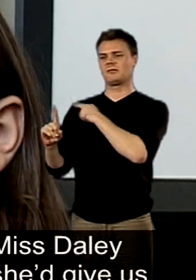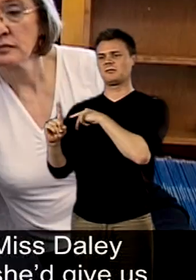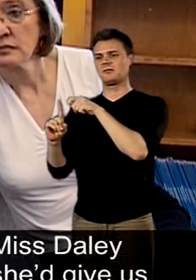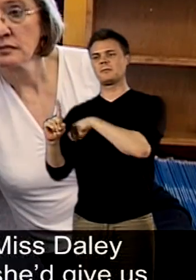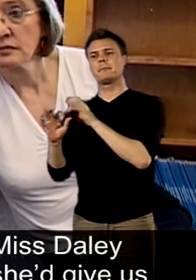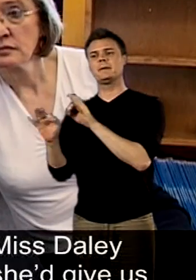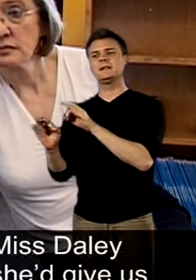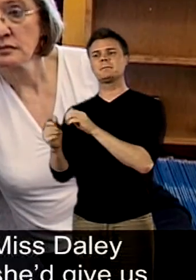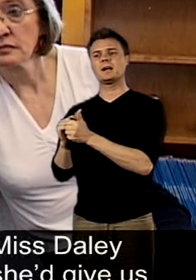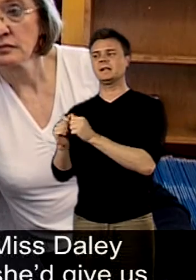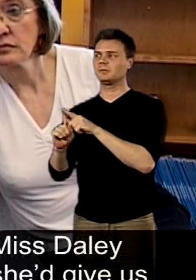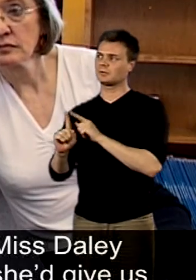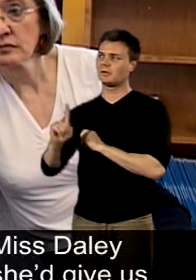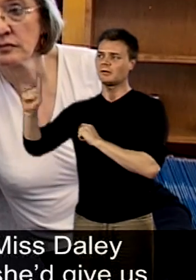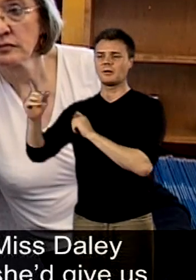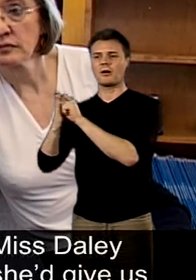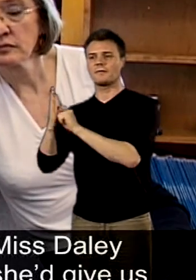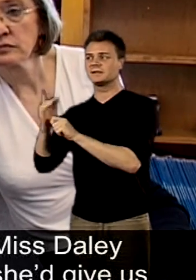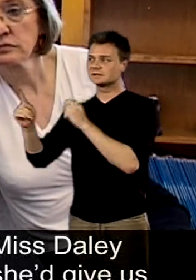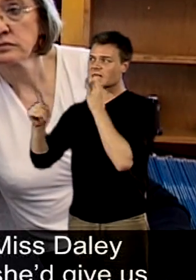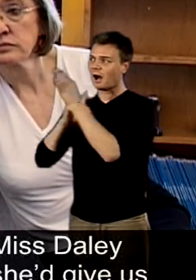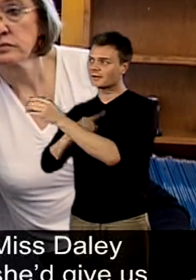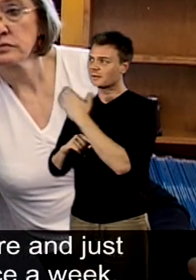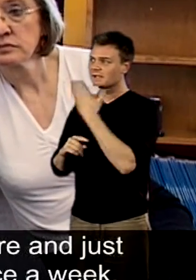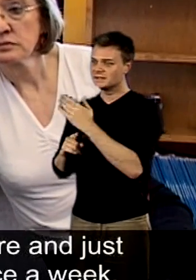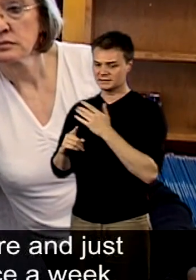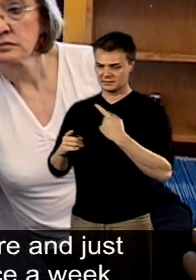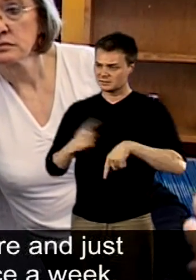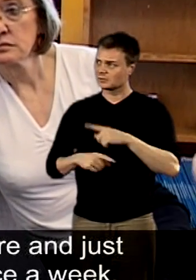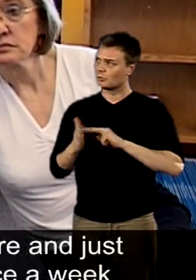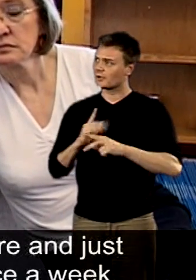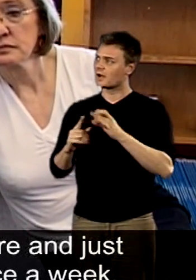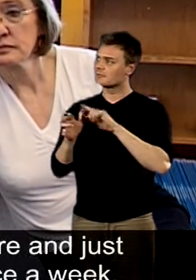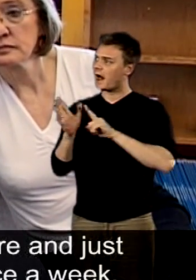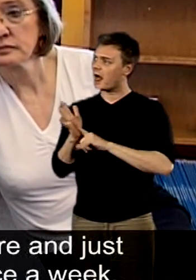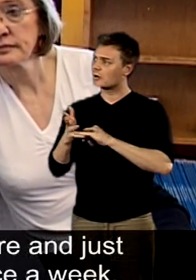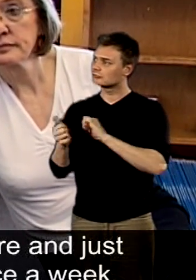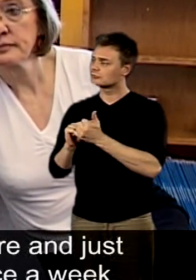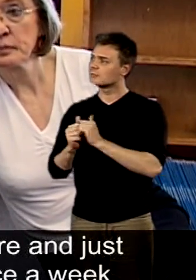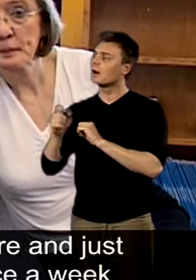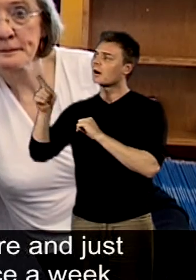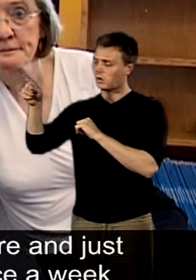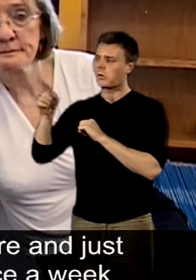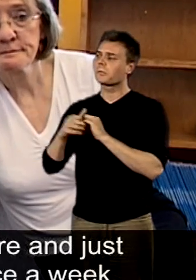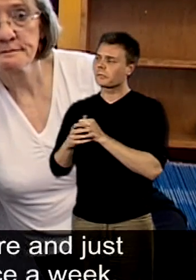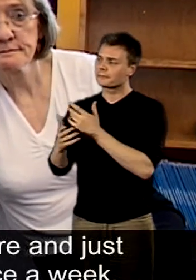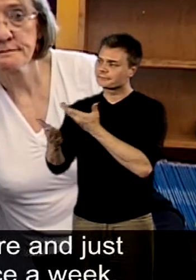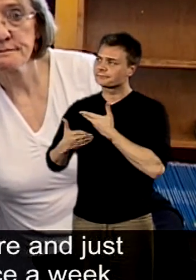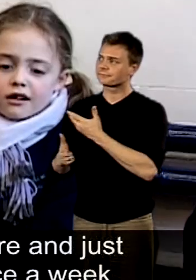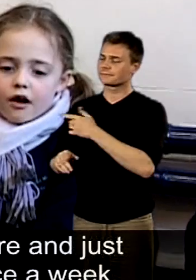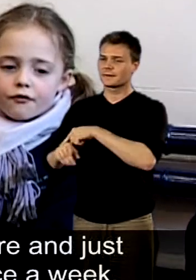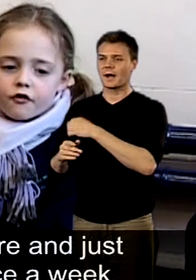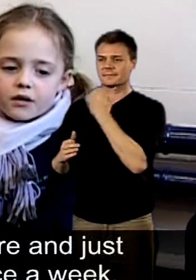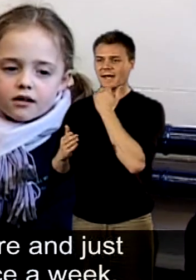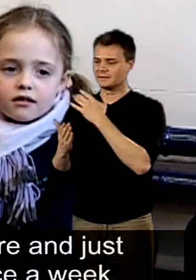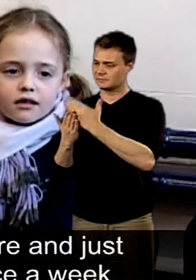the office and say, Miss Daly, can we have a PALS group? And she'd give us a time and day, and we go up there and just review on all